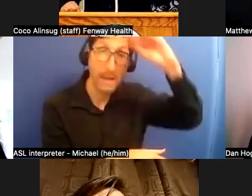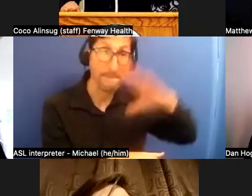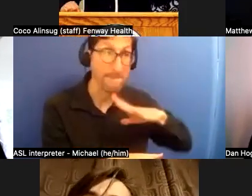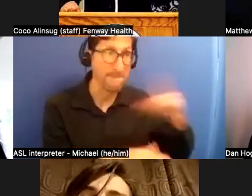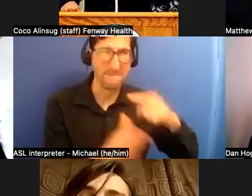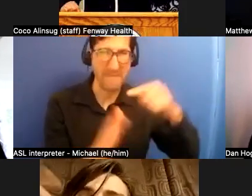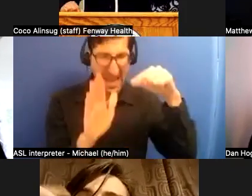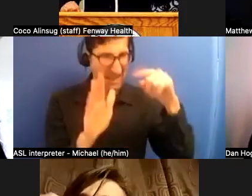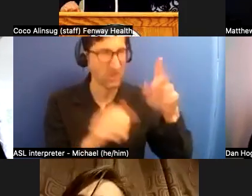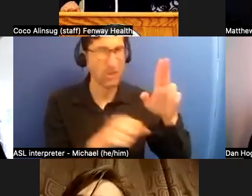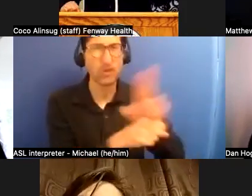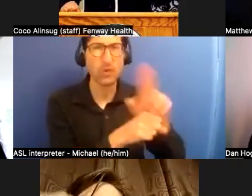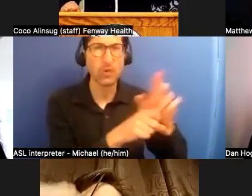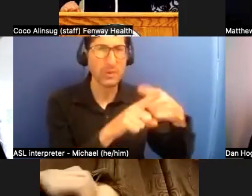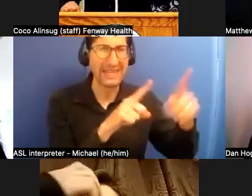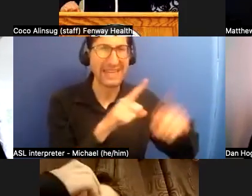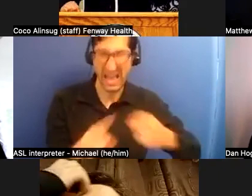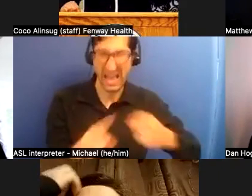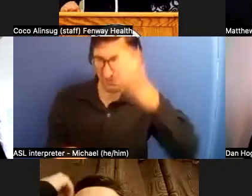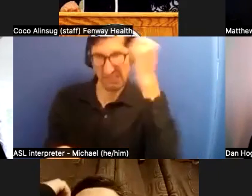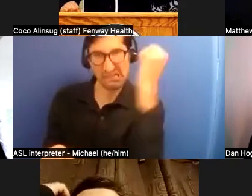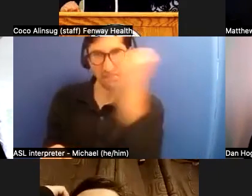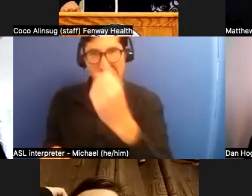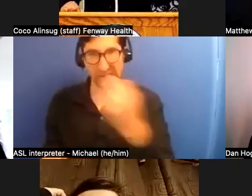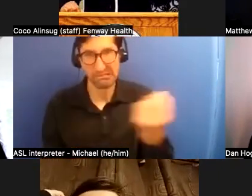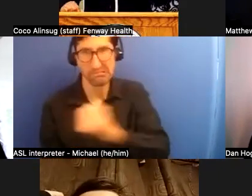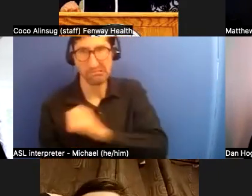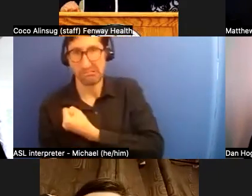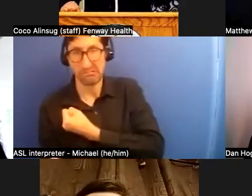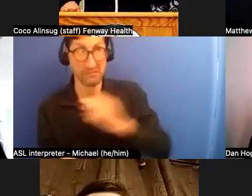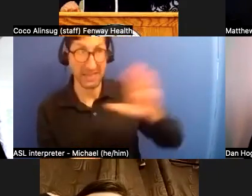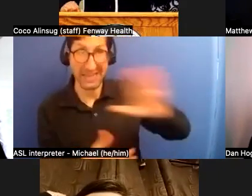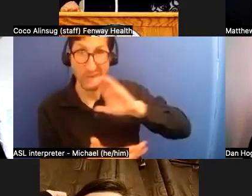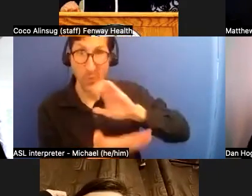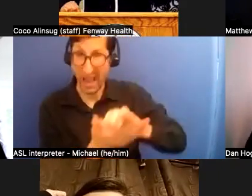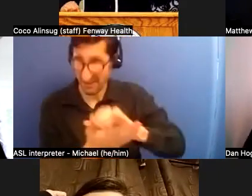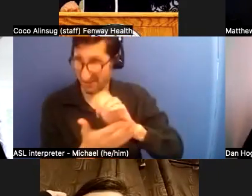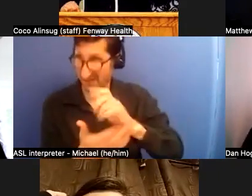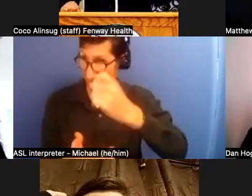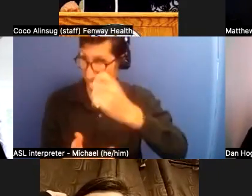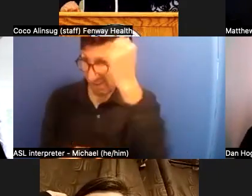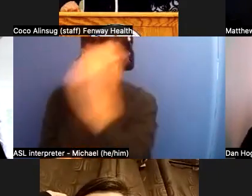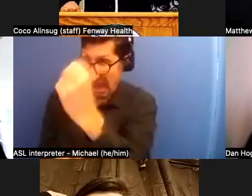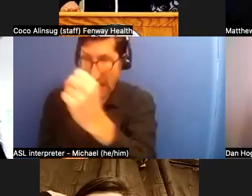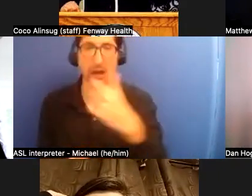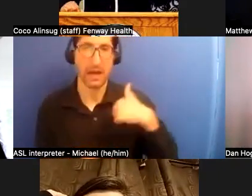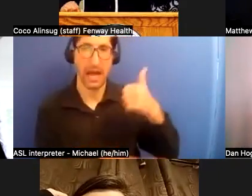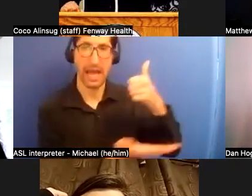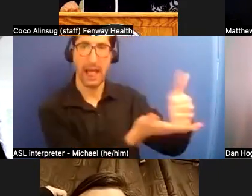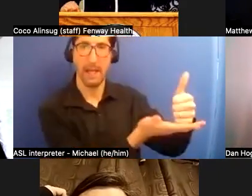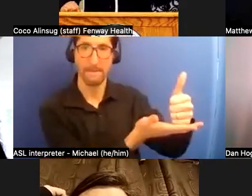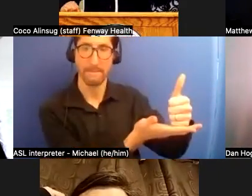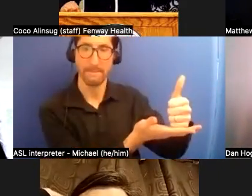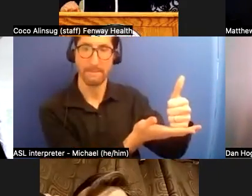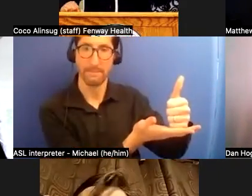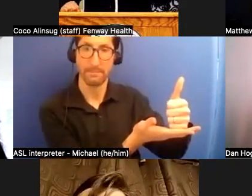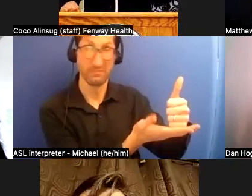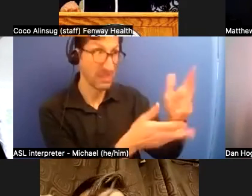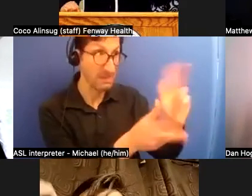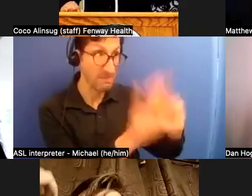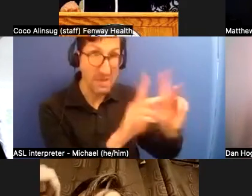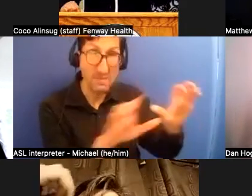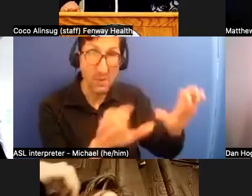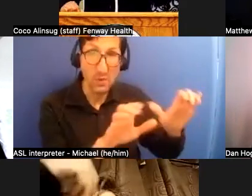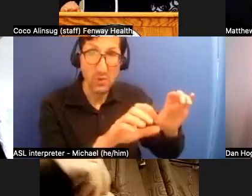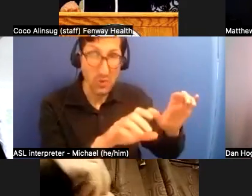and got hurt in the process. We help people who do illegal things regularly. It's the basis of our job as